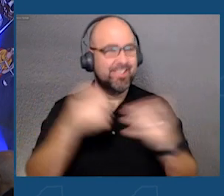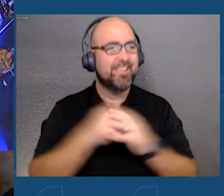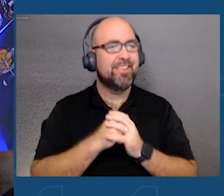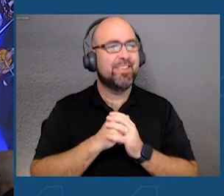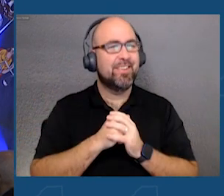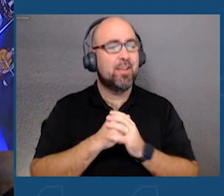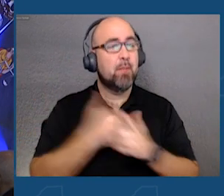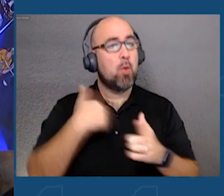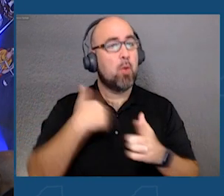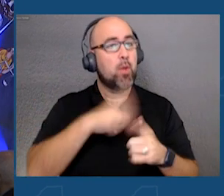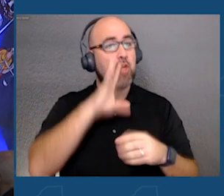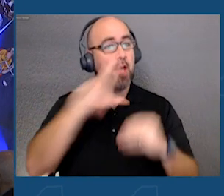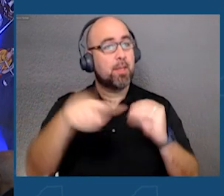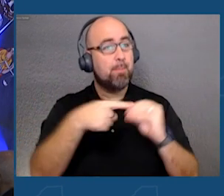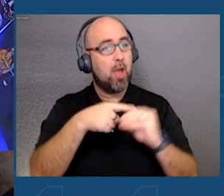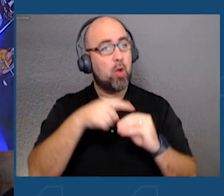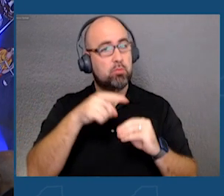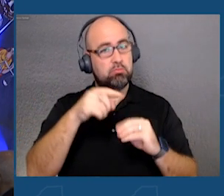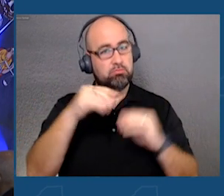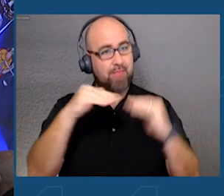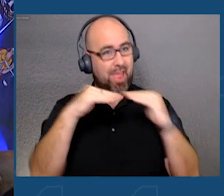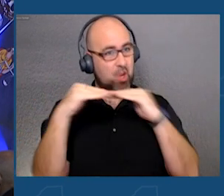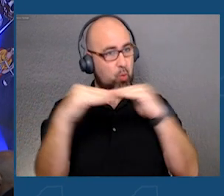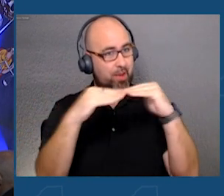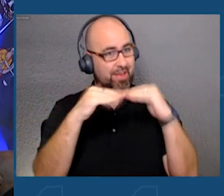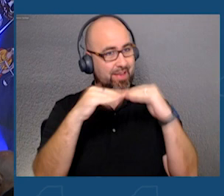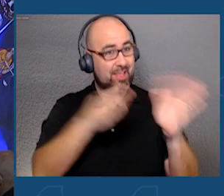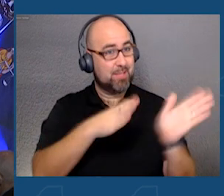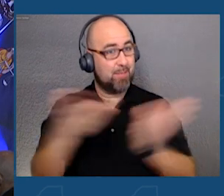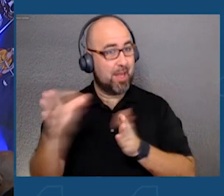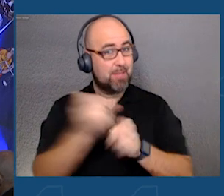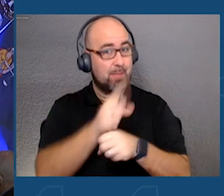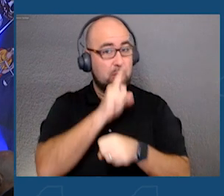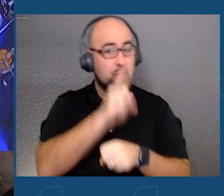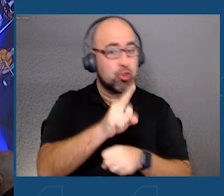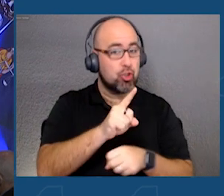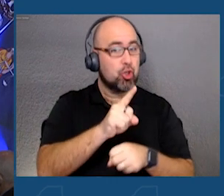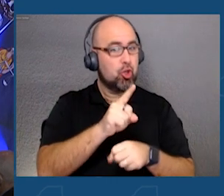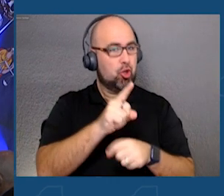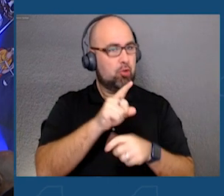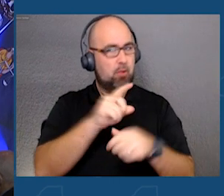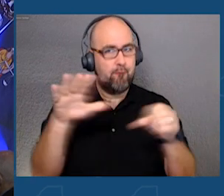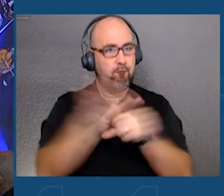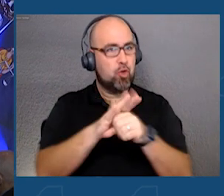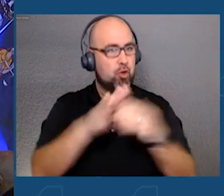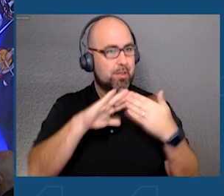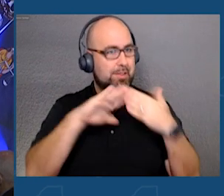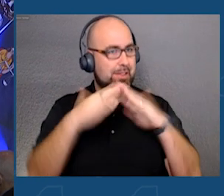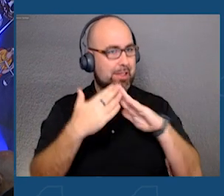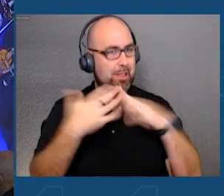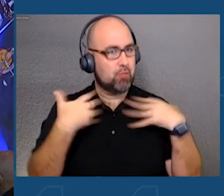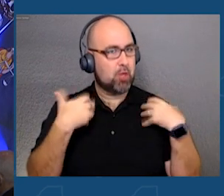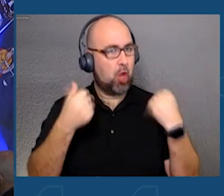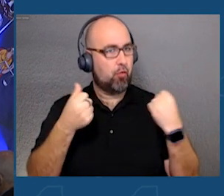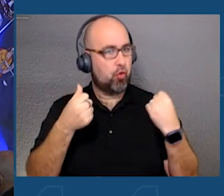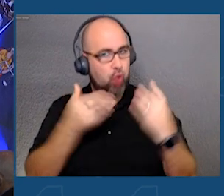right? This plan is really looking at making sure that the entire city recovers through this economic development